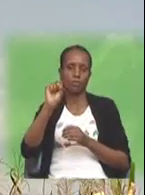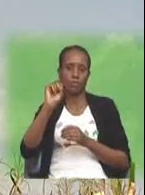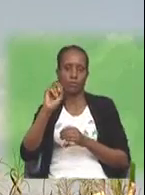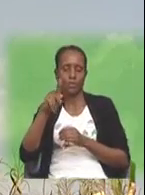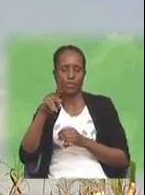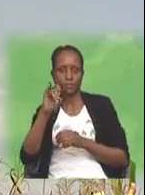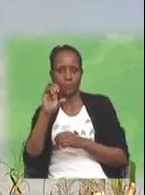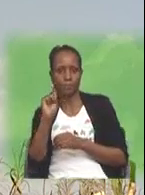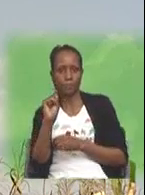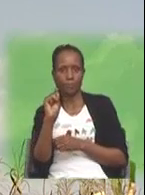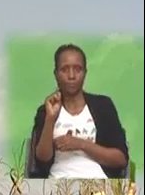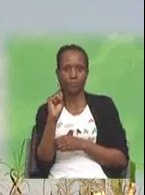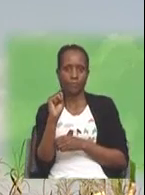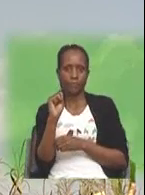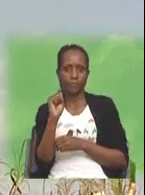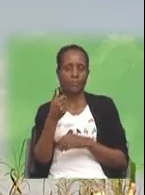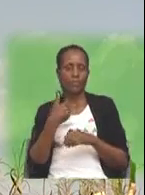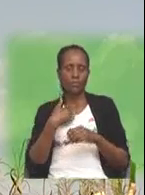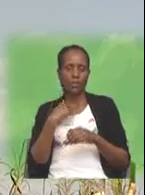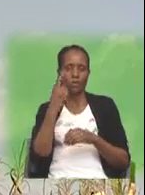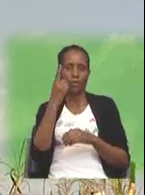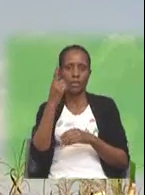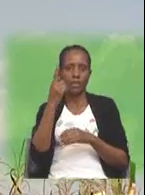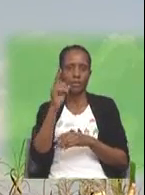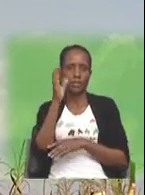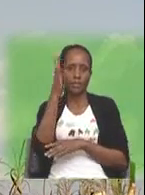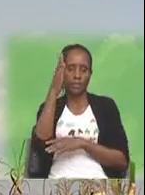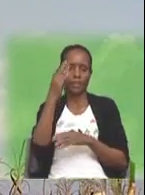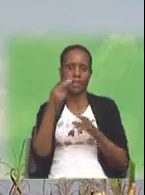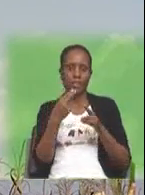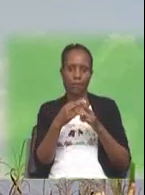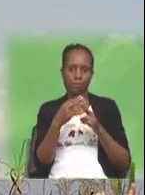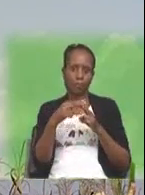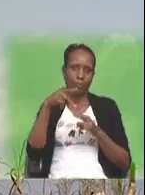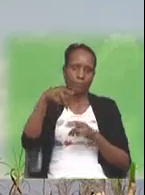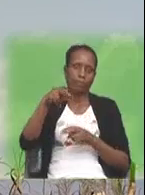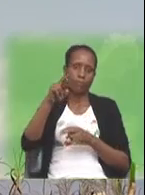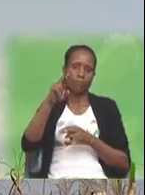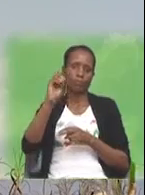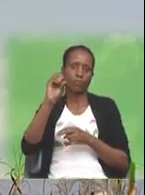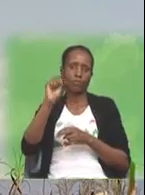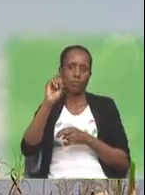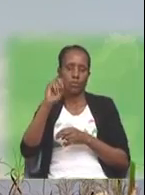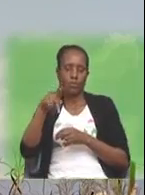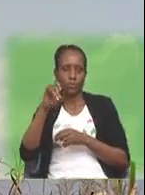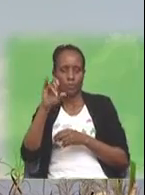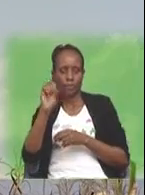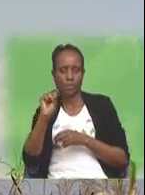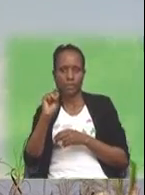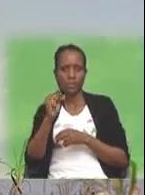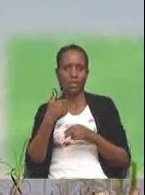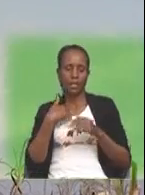miti ile inaitwa madhenge. Ilikuwa imetulemea na ilikuwa imetushinda.